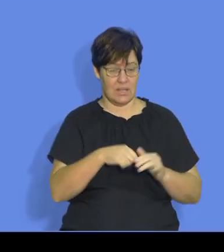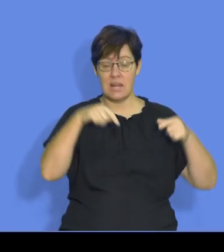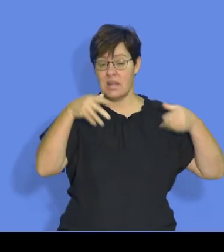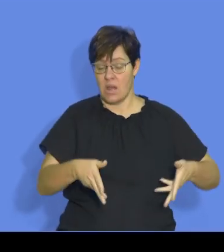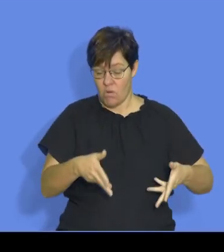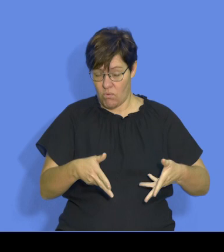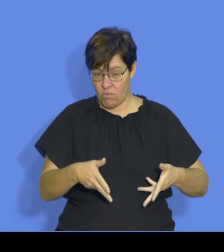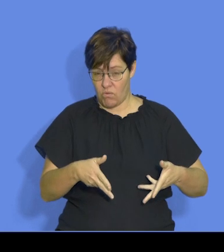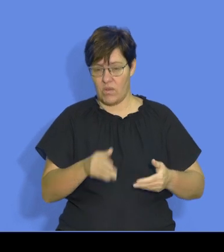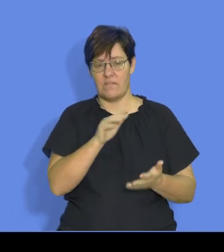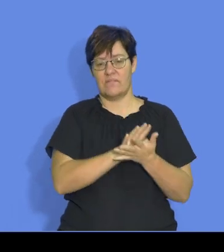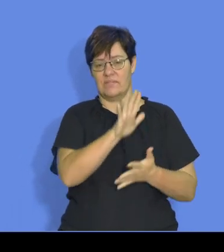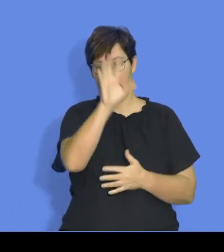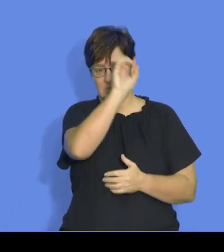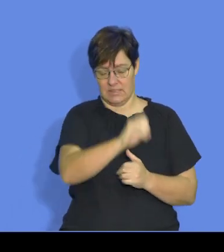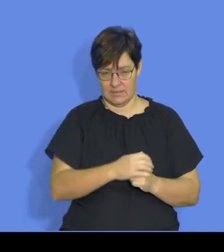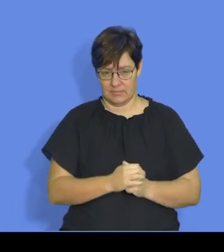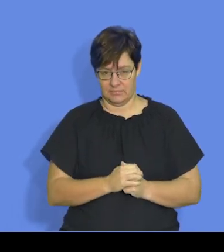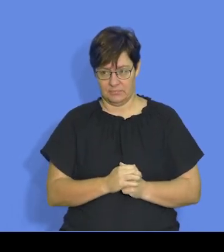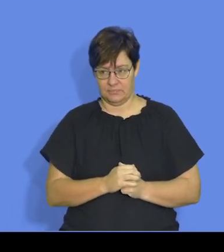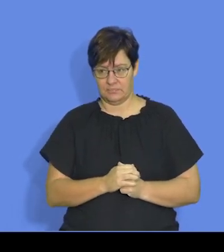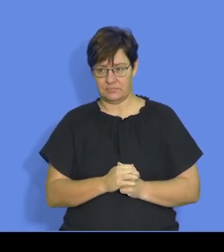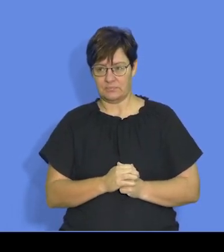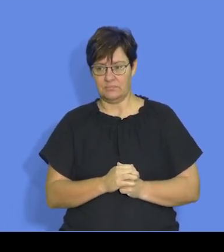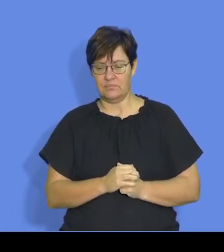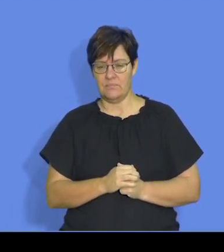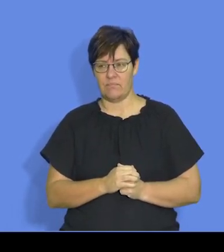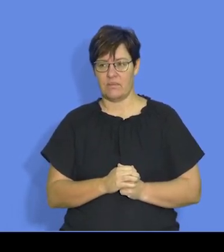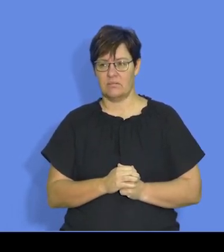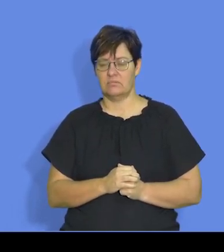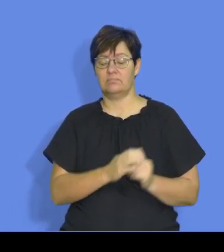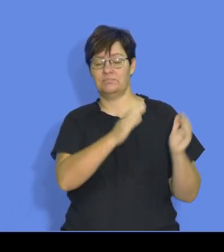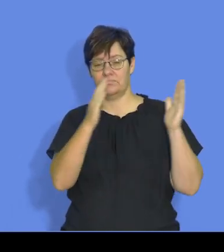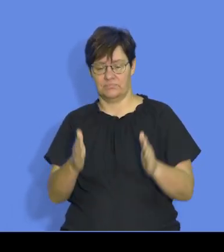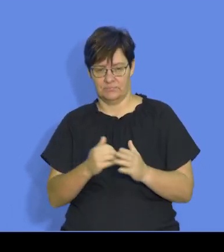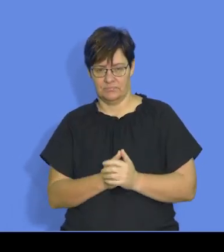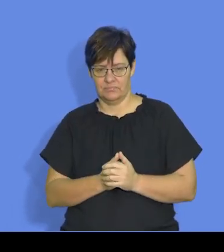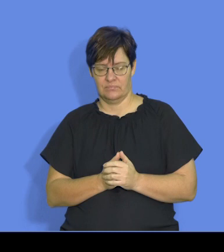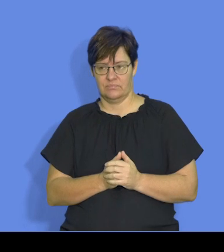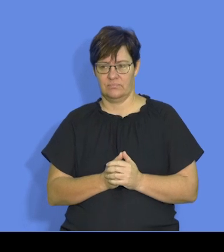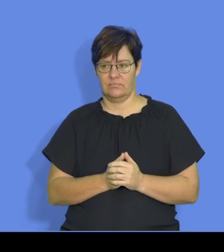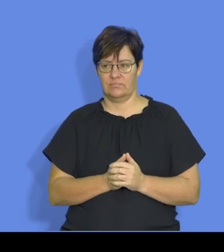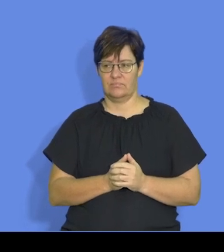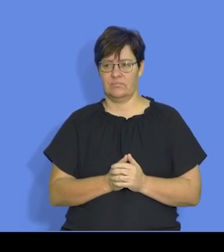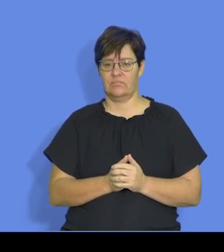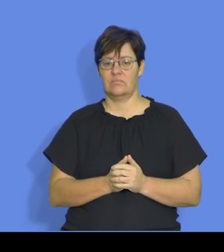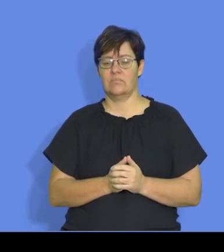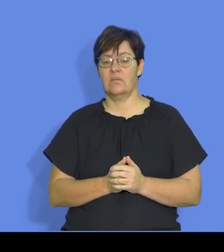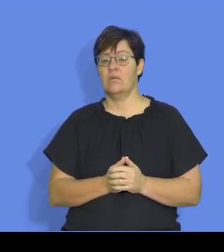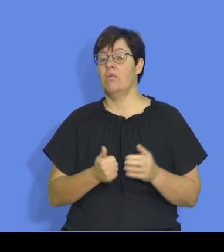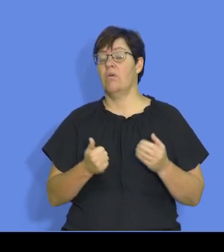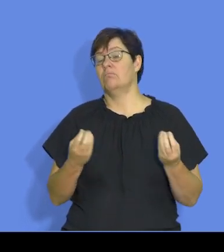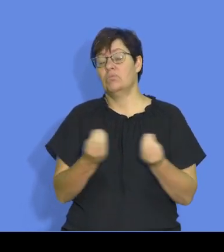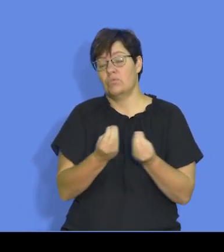currently obviously 15%, right? Then you get VAT obviously on goods and